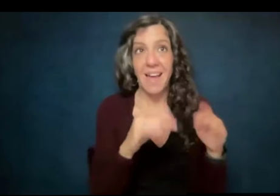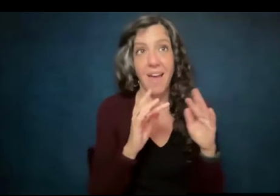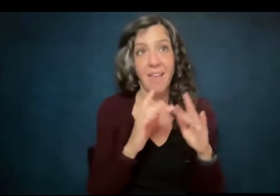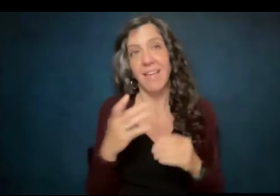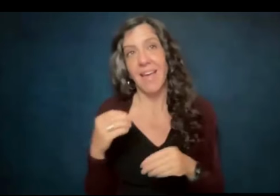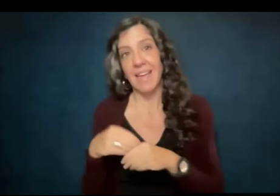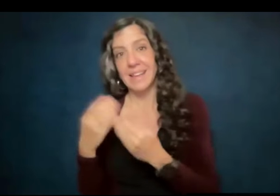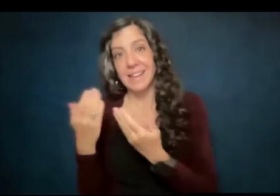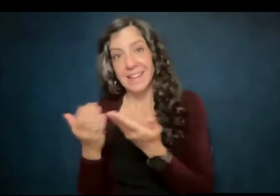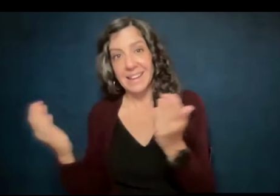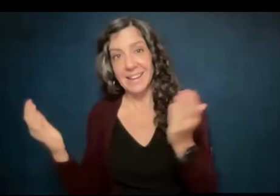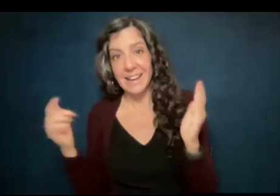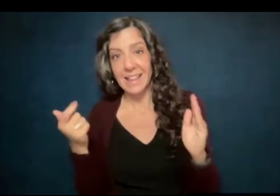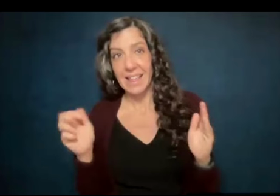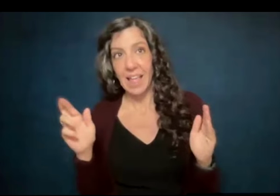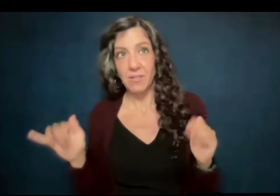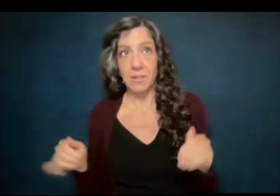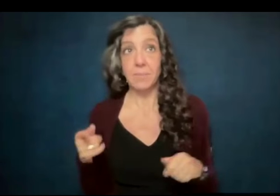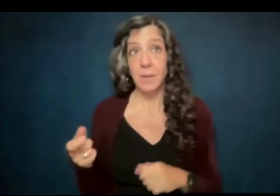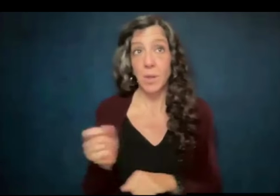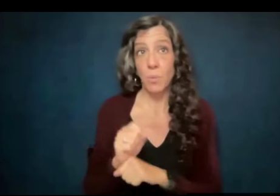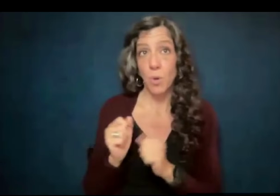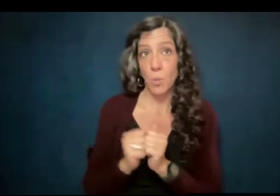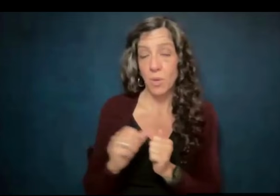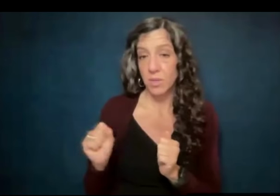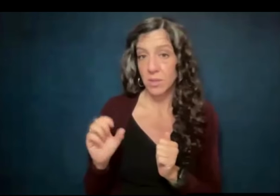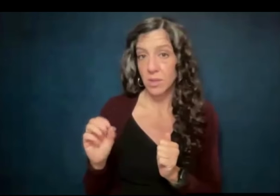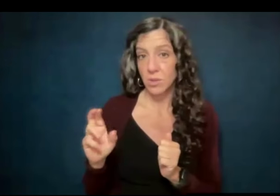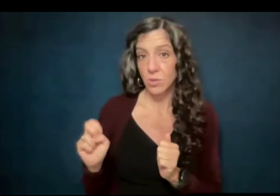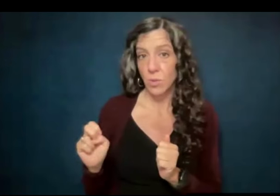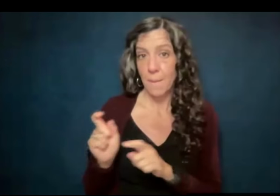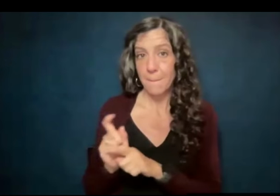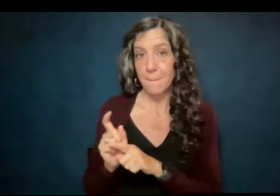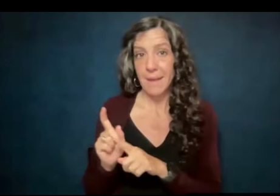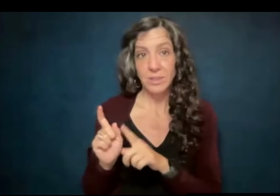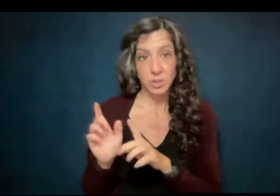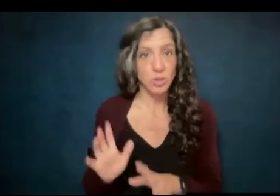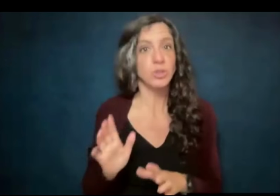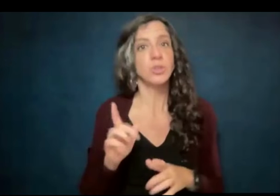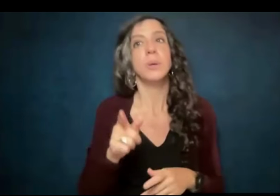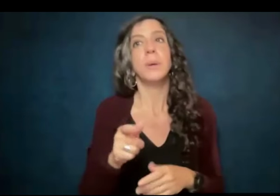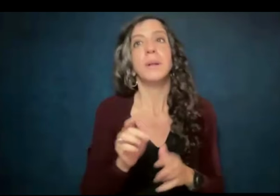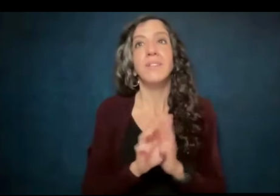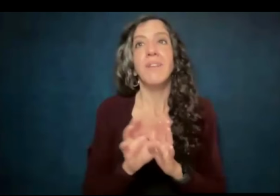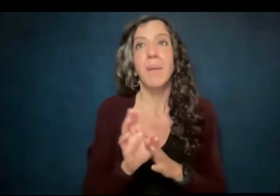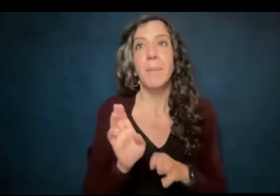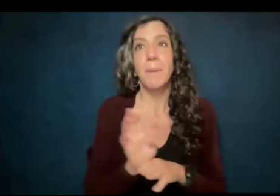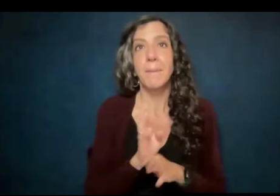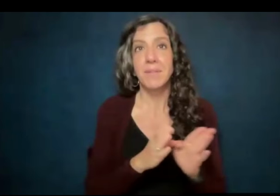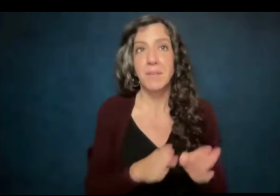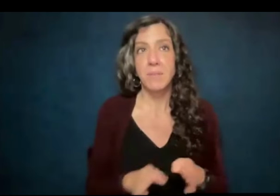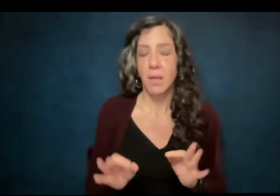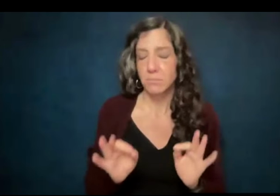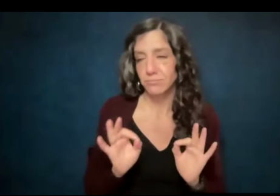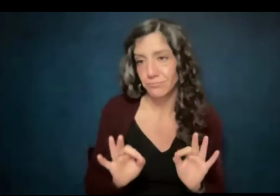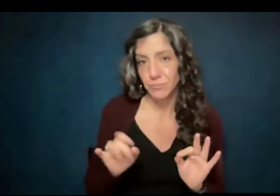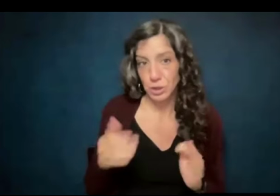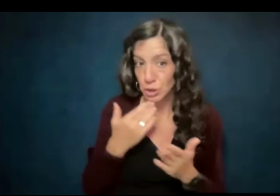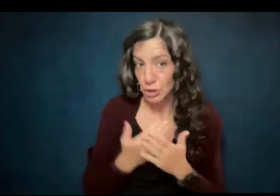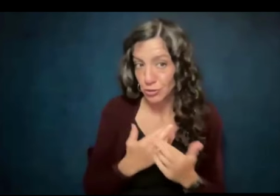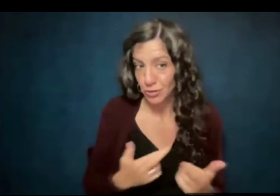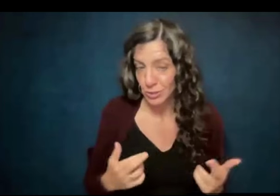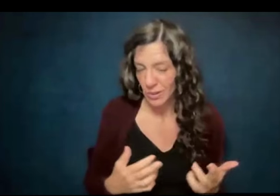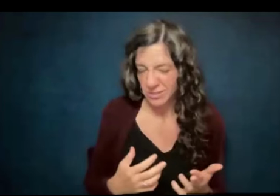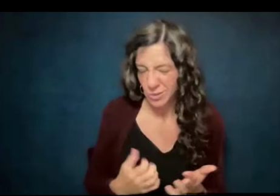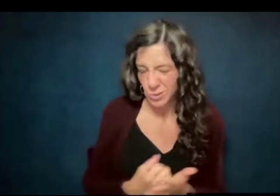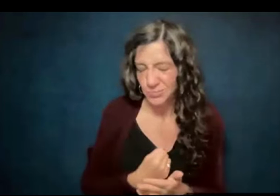he worked with SCORE, a mentor, to develop a business plan. Great. They are such a great resource.